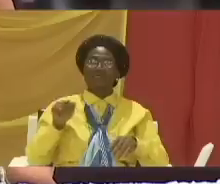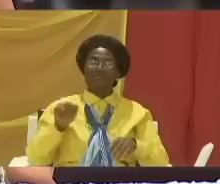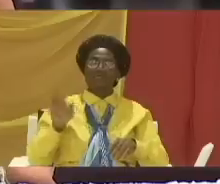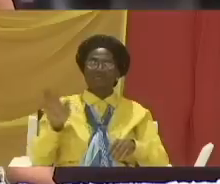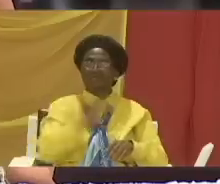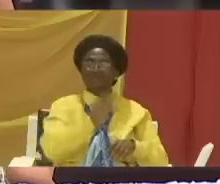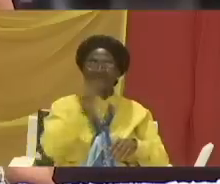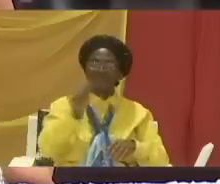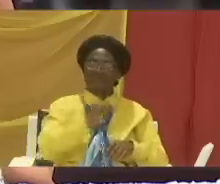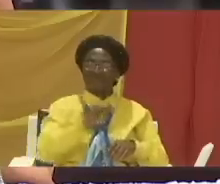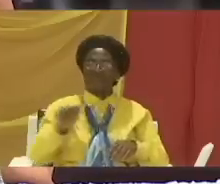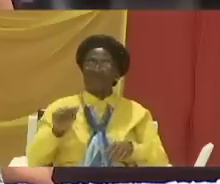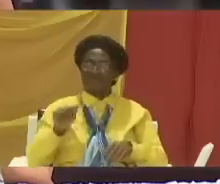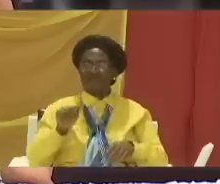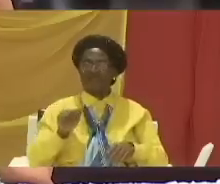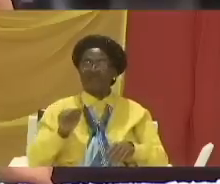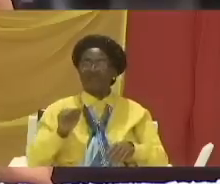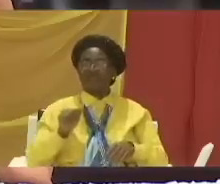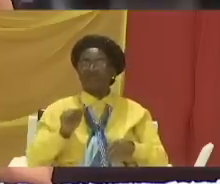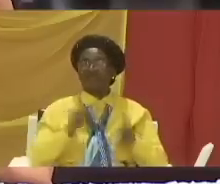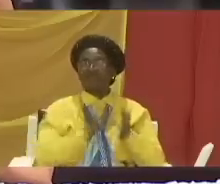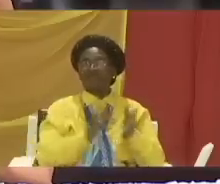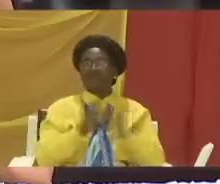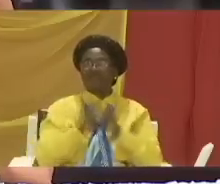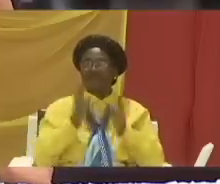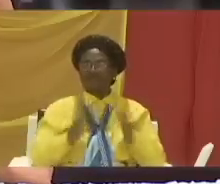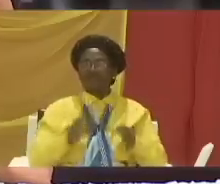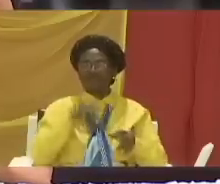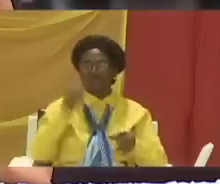Come and surrender your life to Jesus Christ tonight.